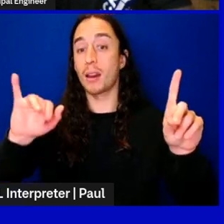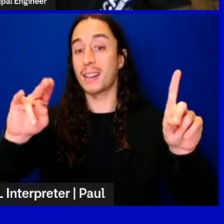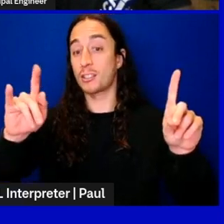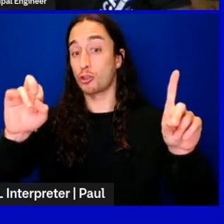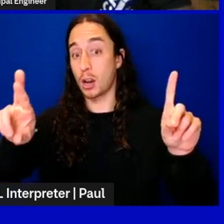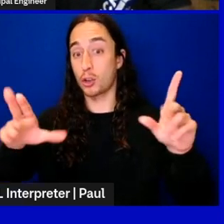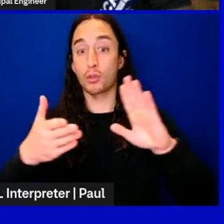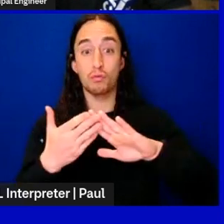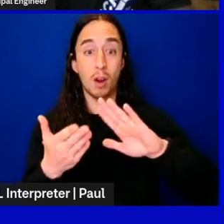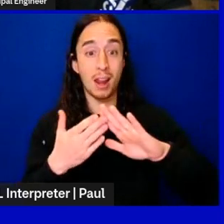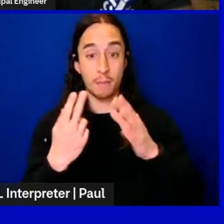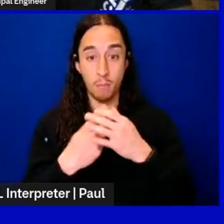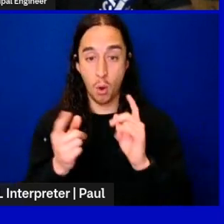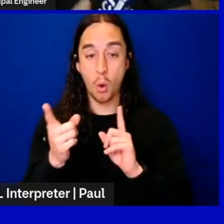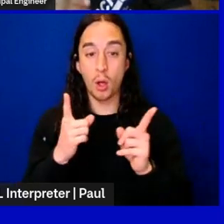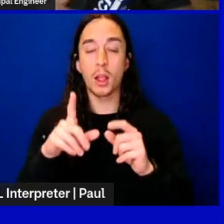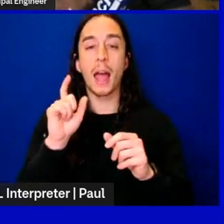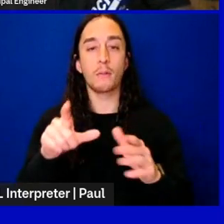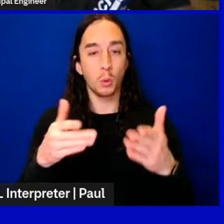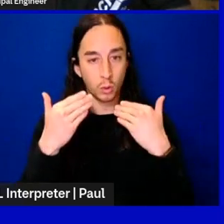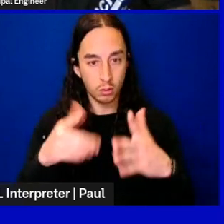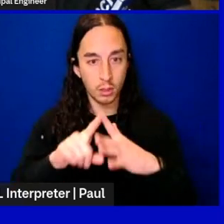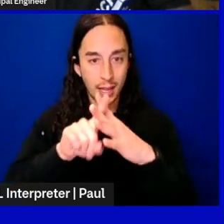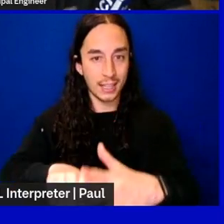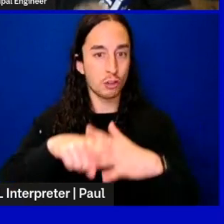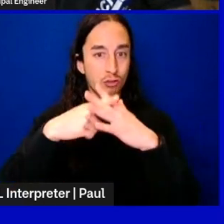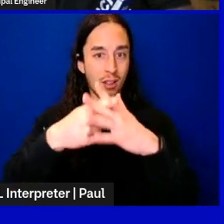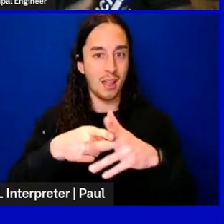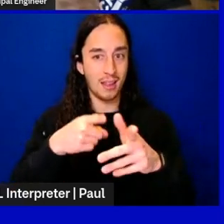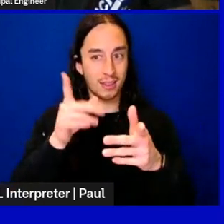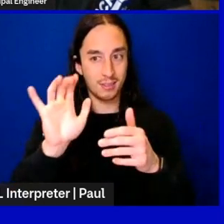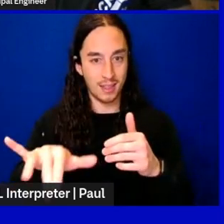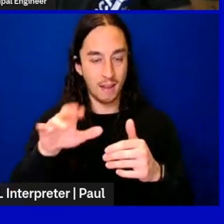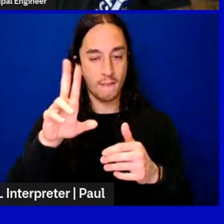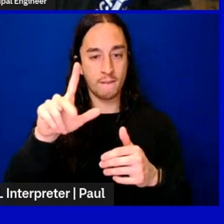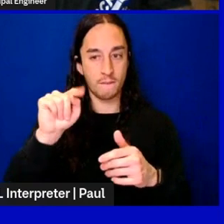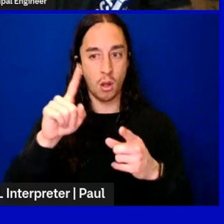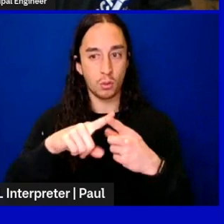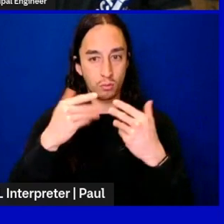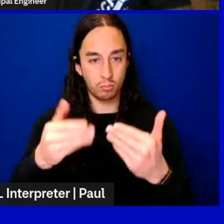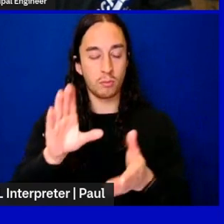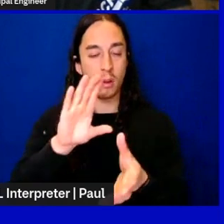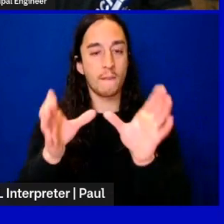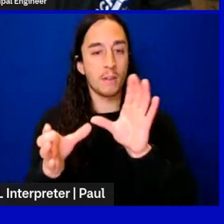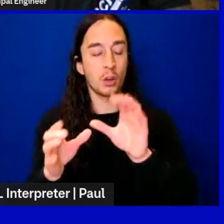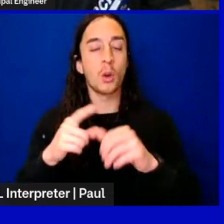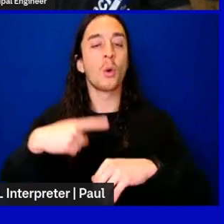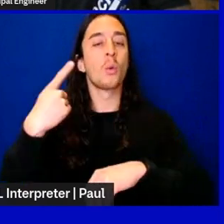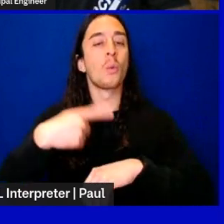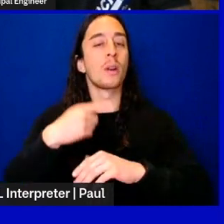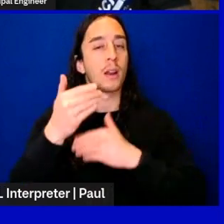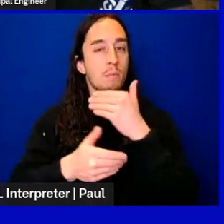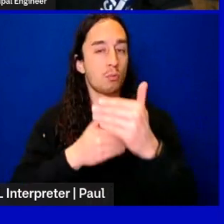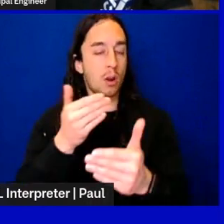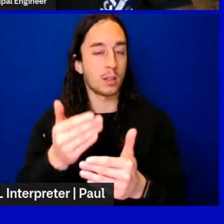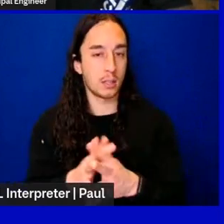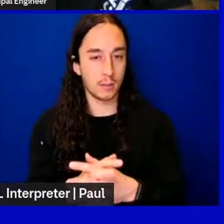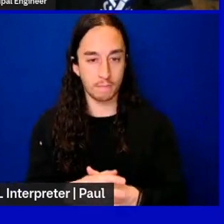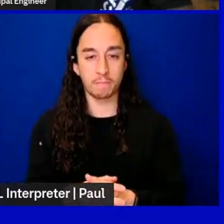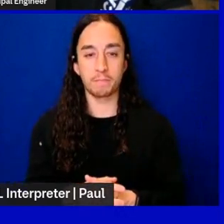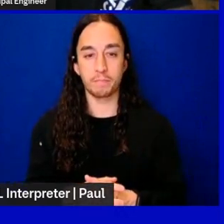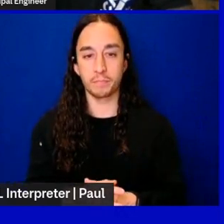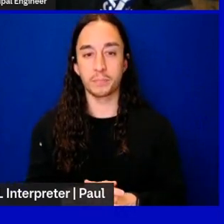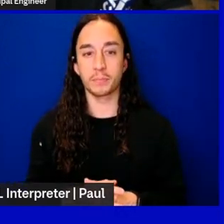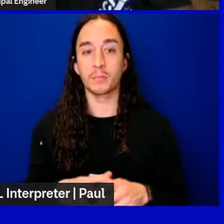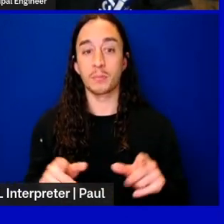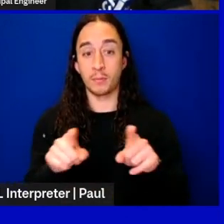it, the Vault, so that we can configure it. So this is just a one-time process, what we have to do here. So with this